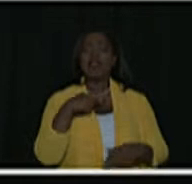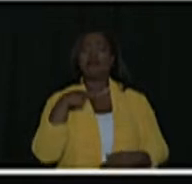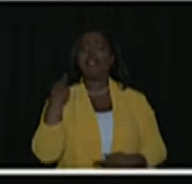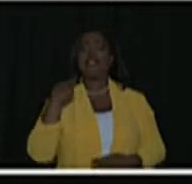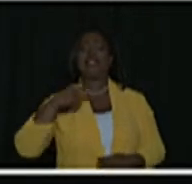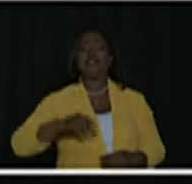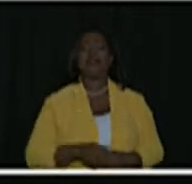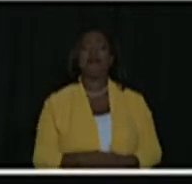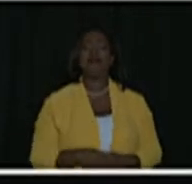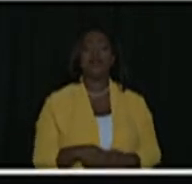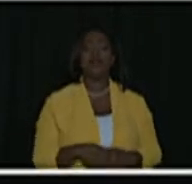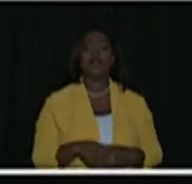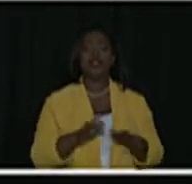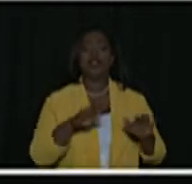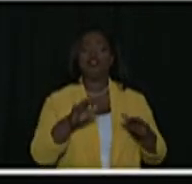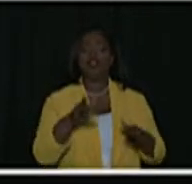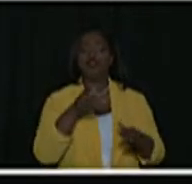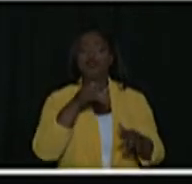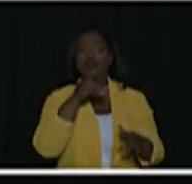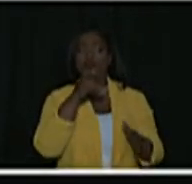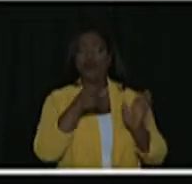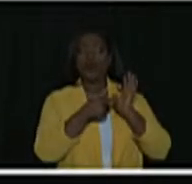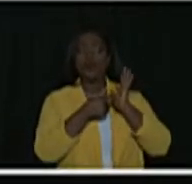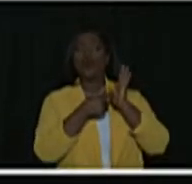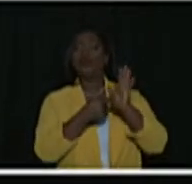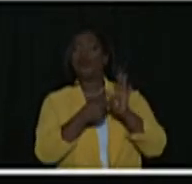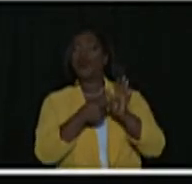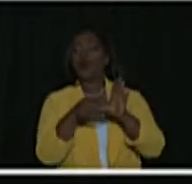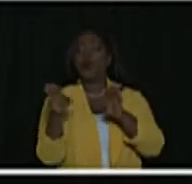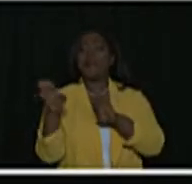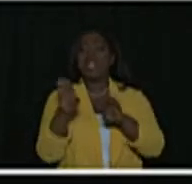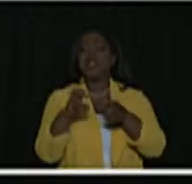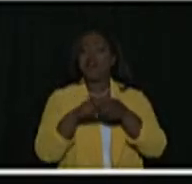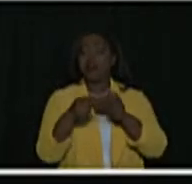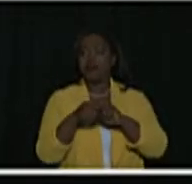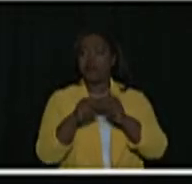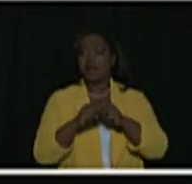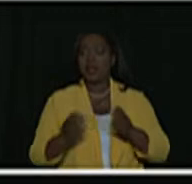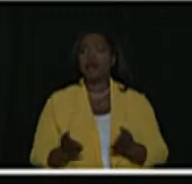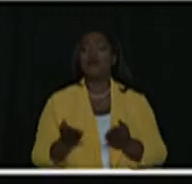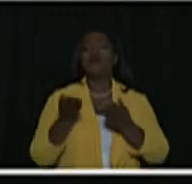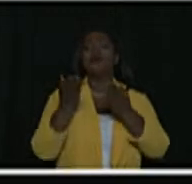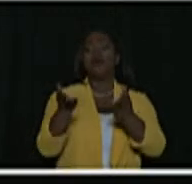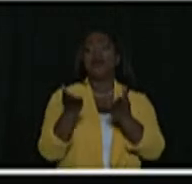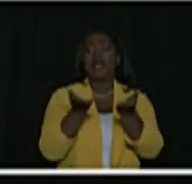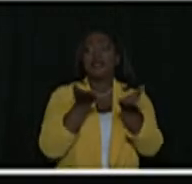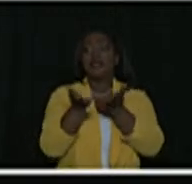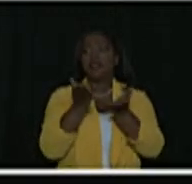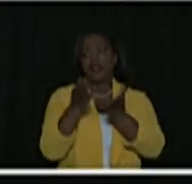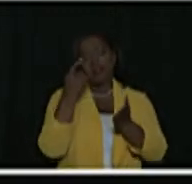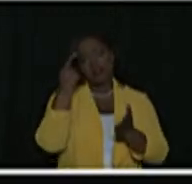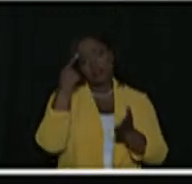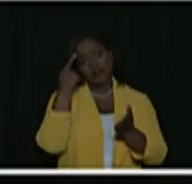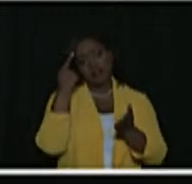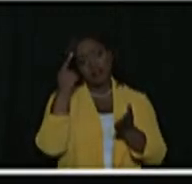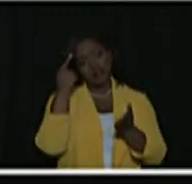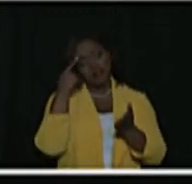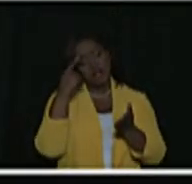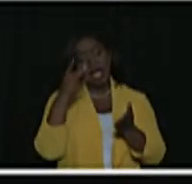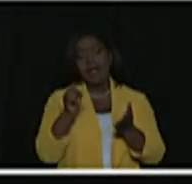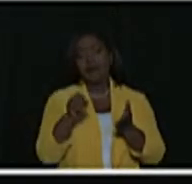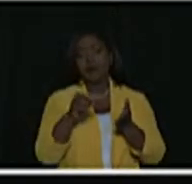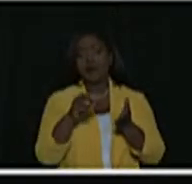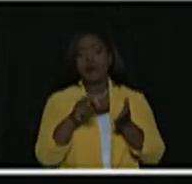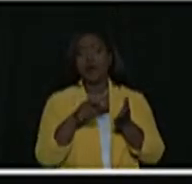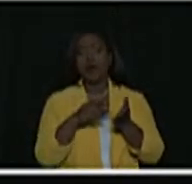Children who are exhibiting extreme behavioral problems, and we provide services through varied programs within the agency to intervene into